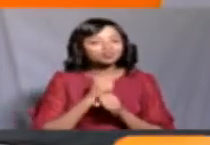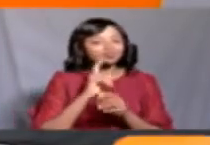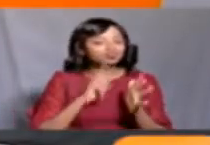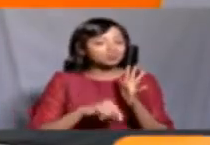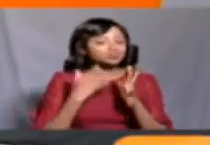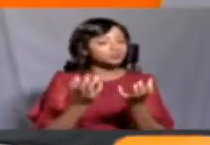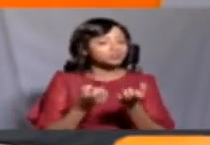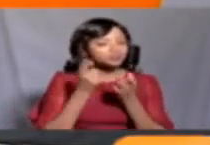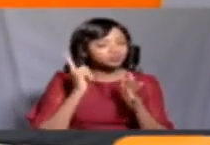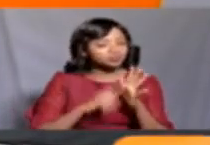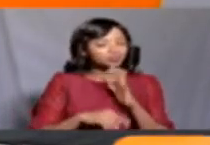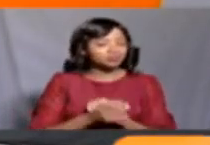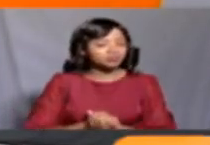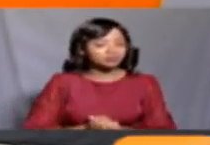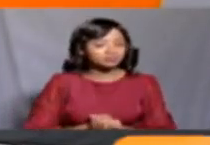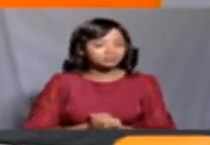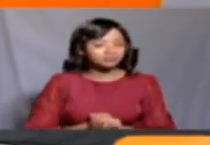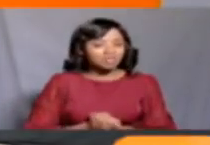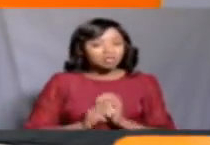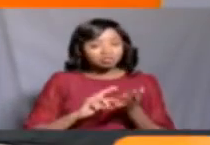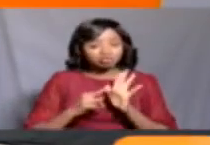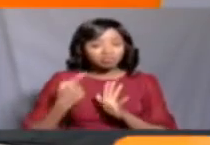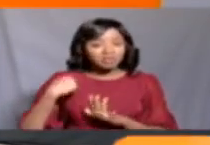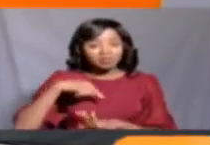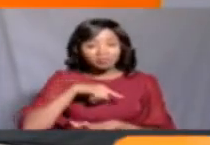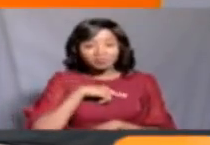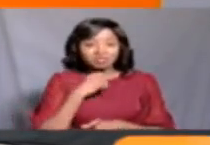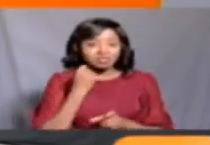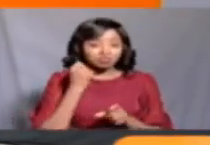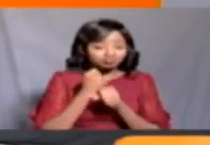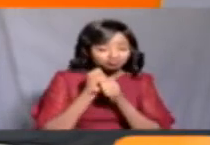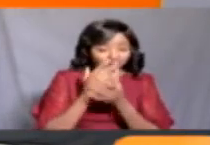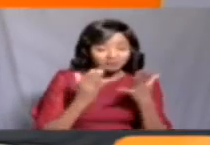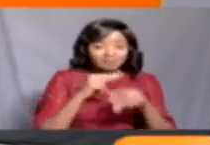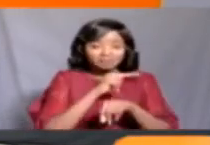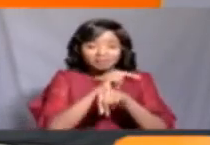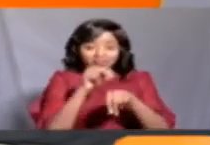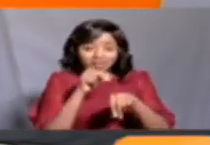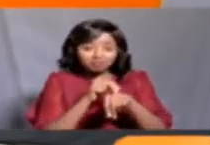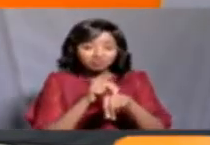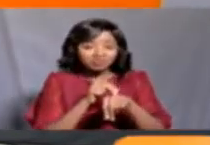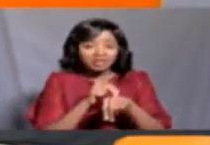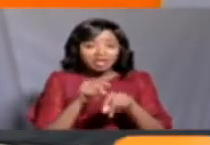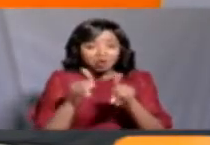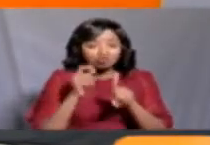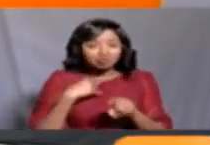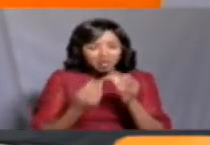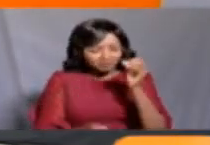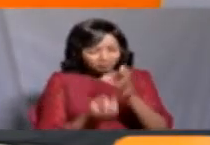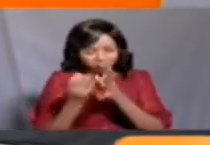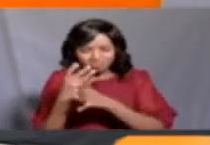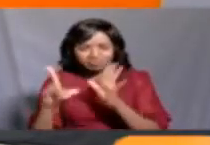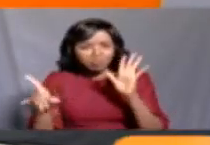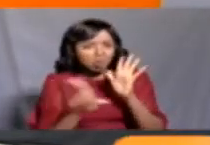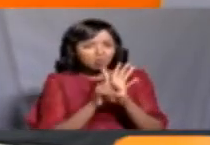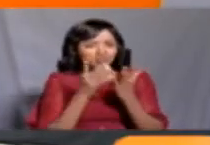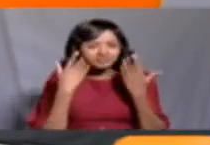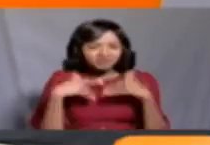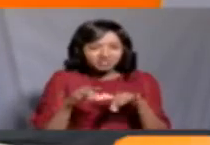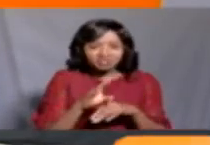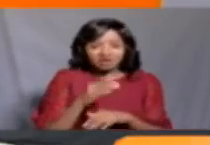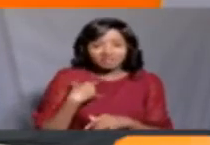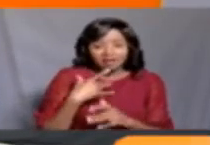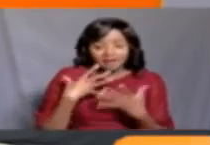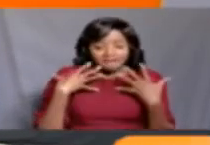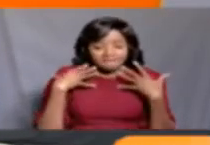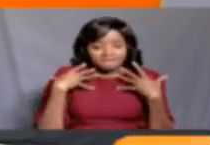are we? We've at least started doing some things. Nationally, there's laws that have actually been curated to this effect. You have the Mental Health Bill. You also